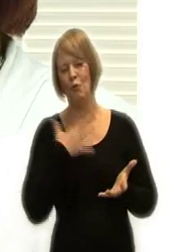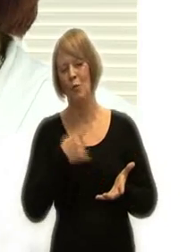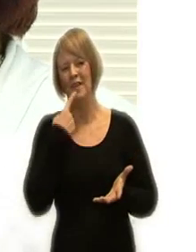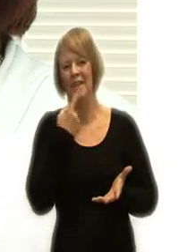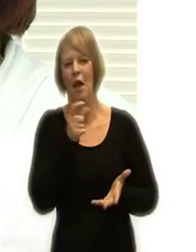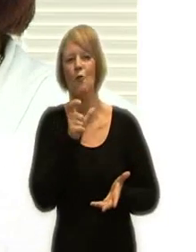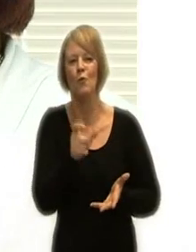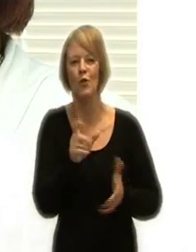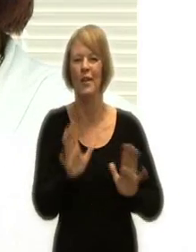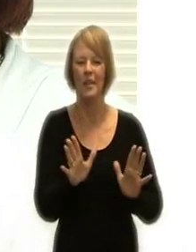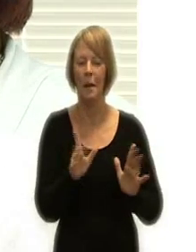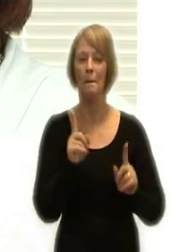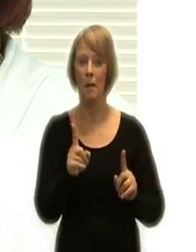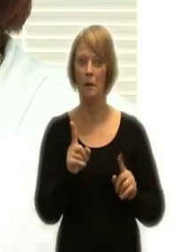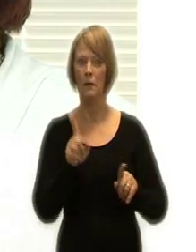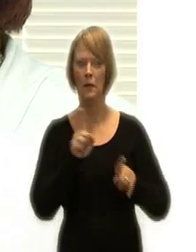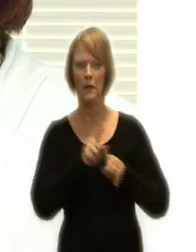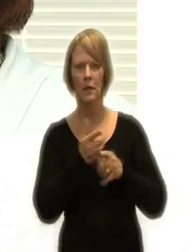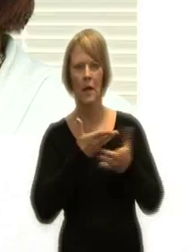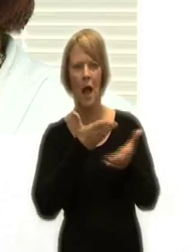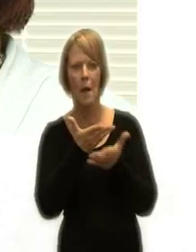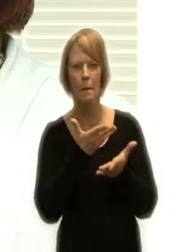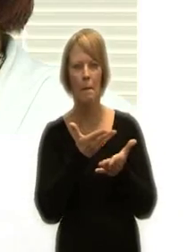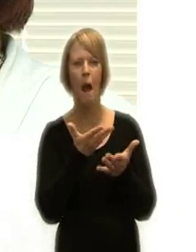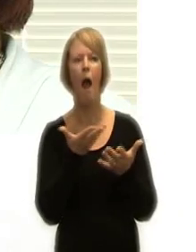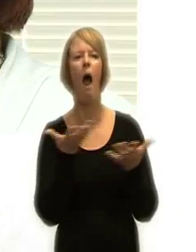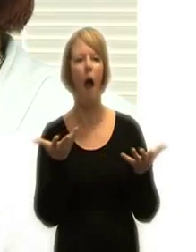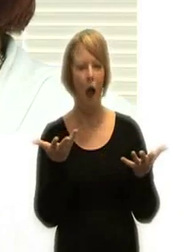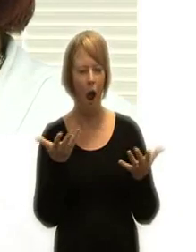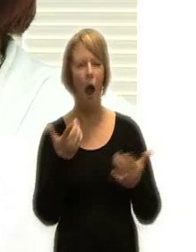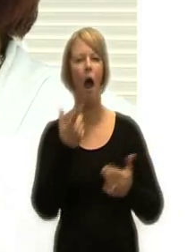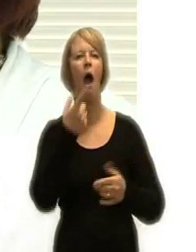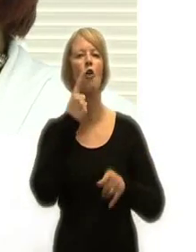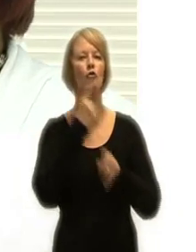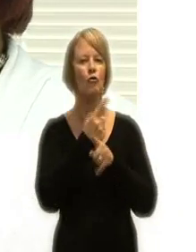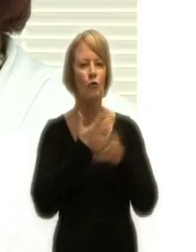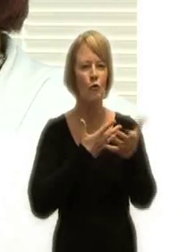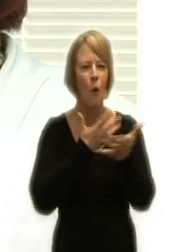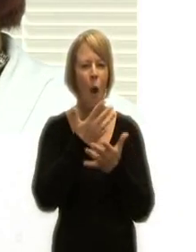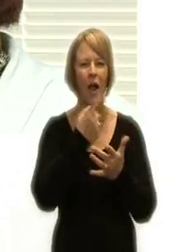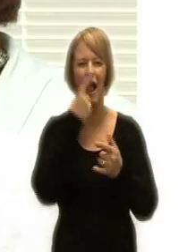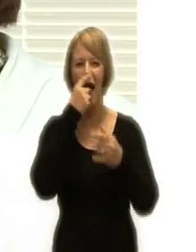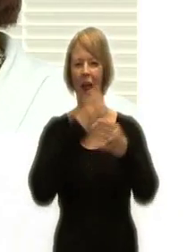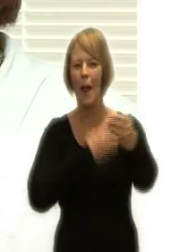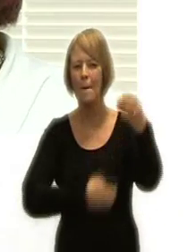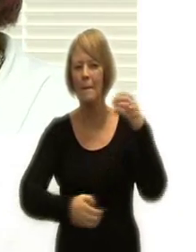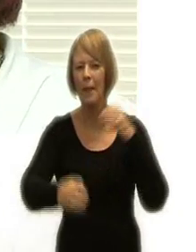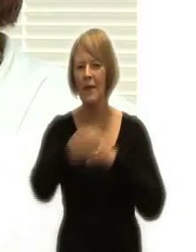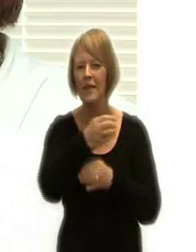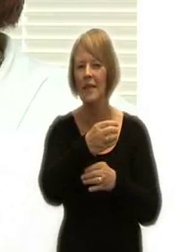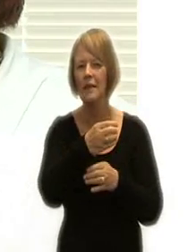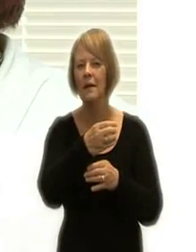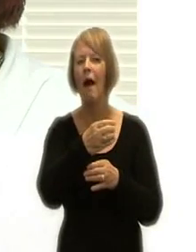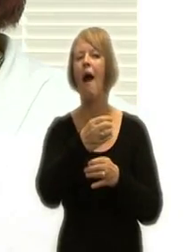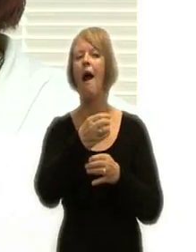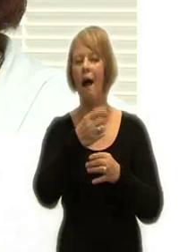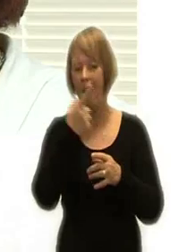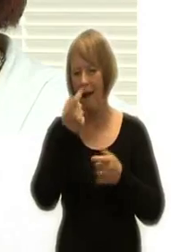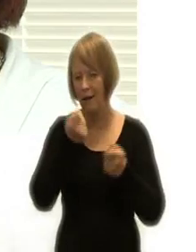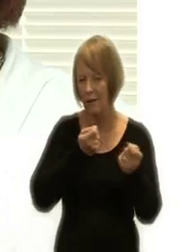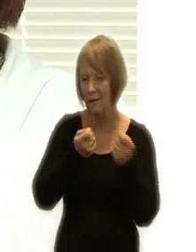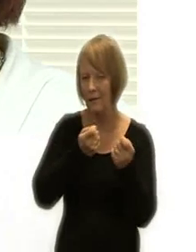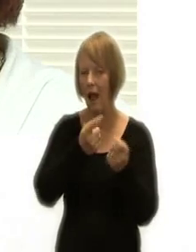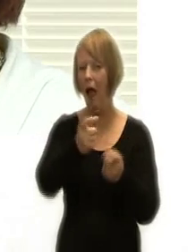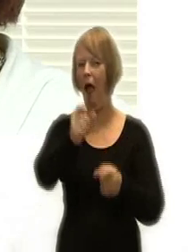myself in, you know, the sort of, I don't want to say lower end of the world, but in the